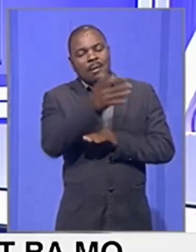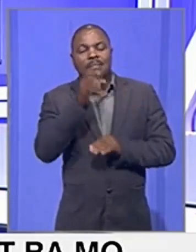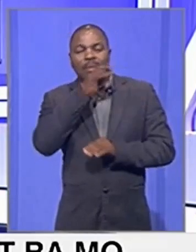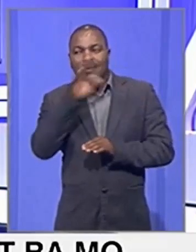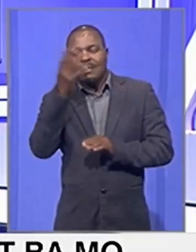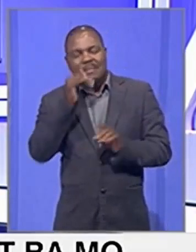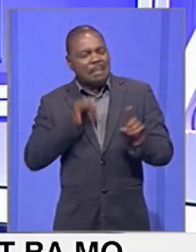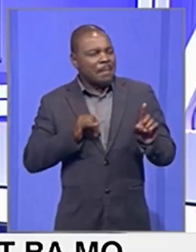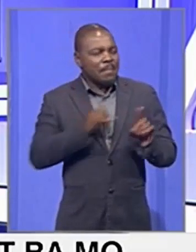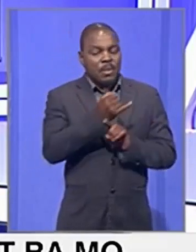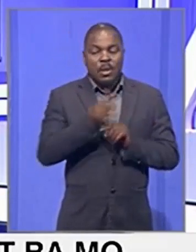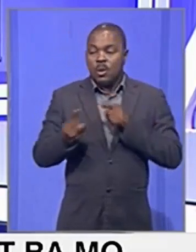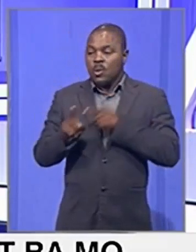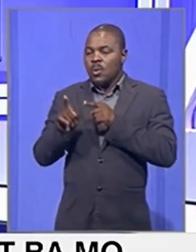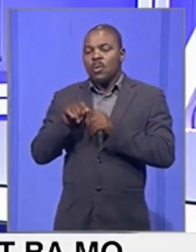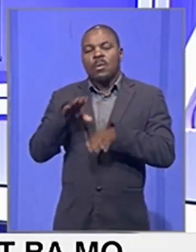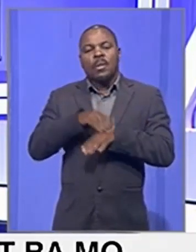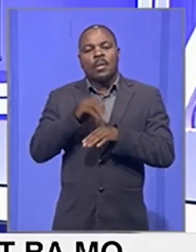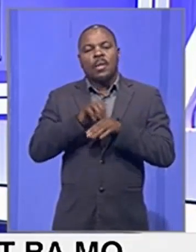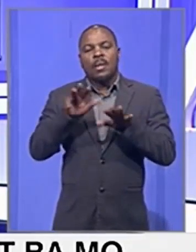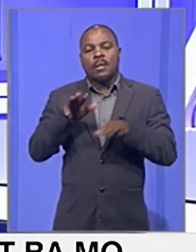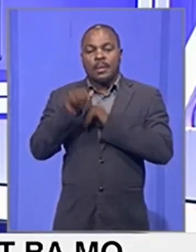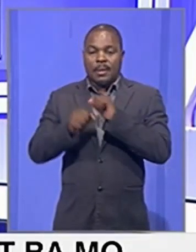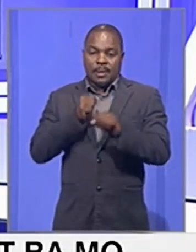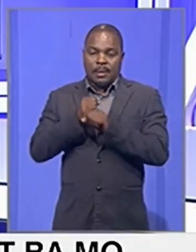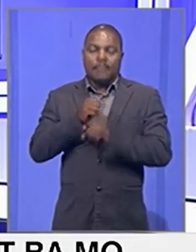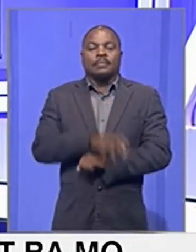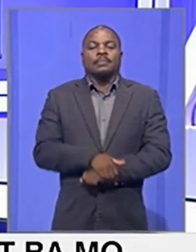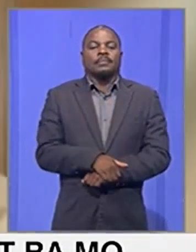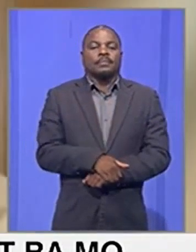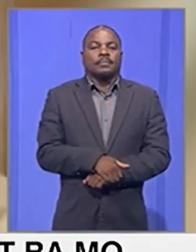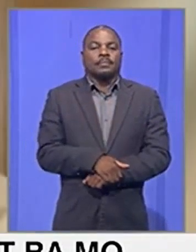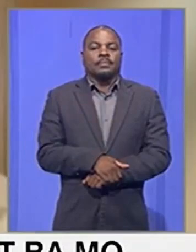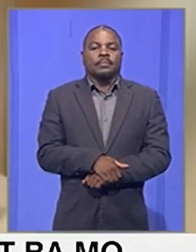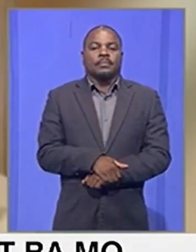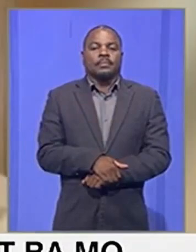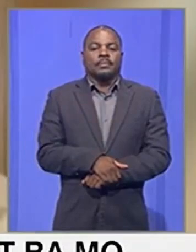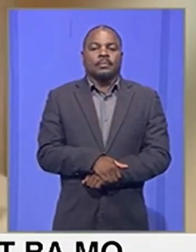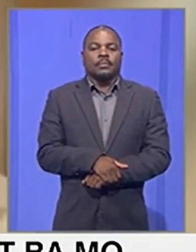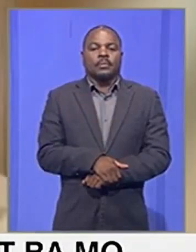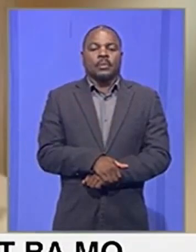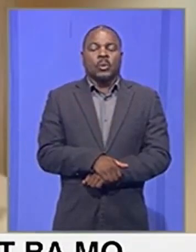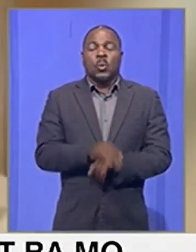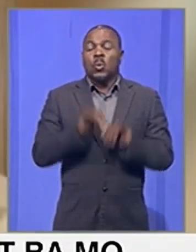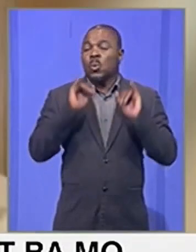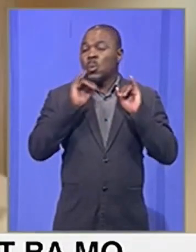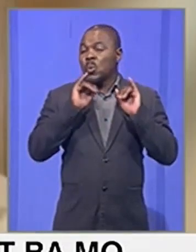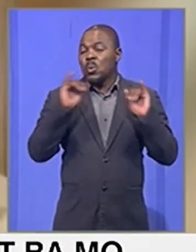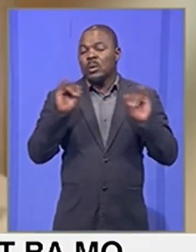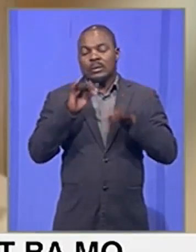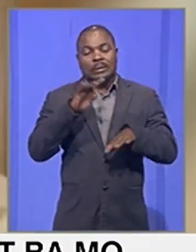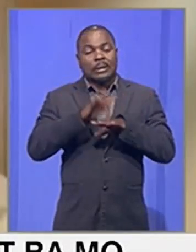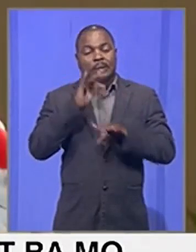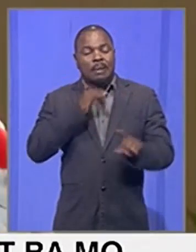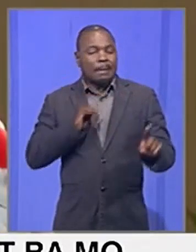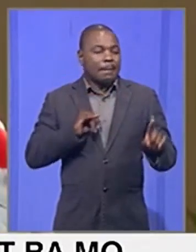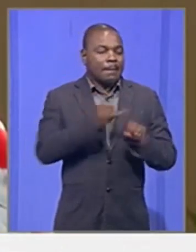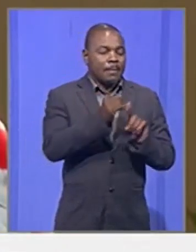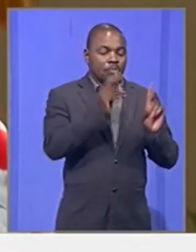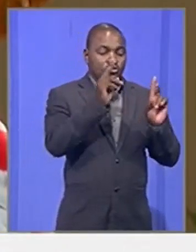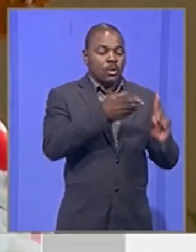Lelapa la mosimane wa dingwaga di le 16 yo a boleilweng ka go tlhabiwa kwa Kimberley kwa Northern Cape ba re molai wa gagwe o tshwanetse